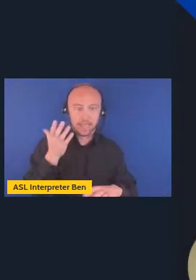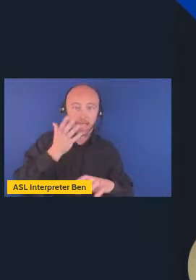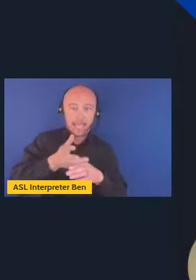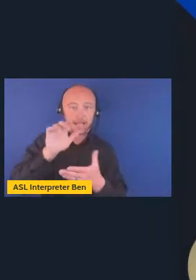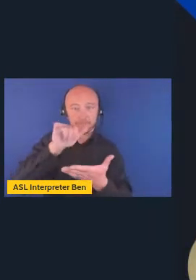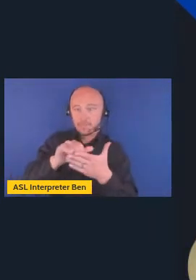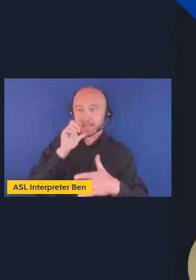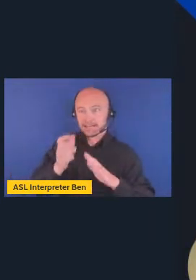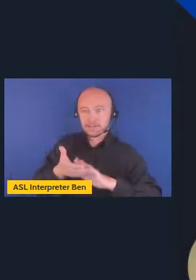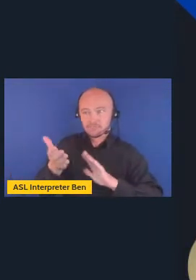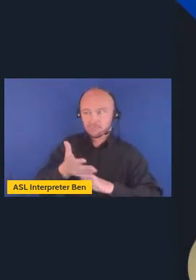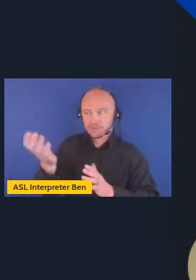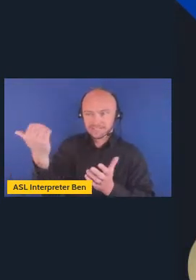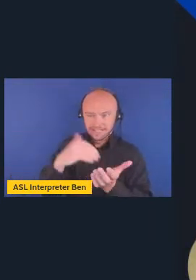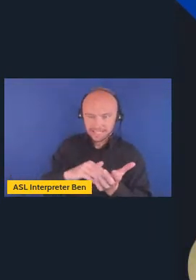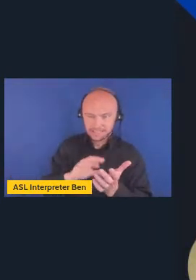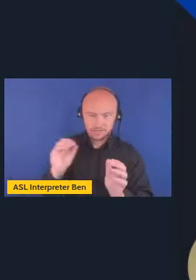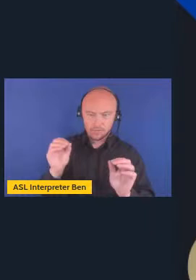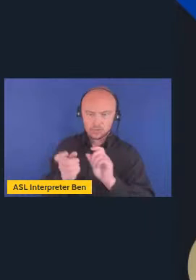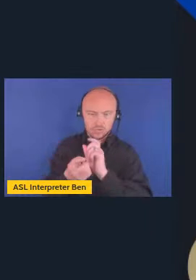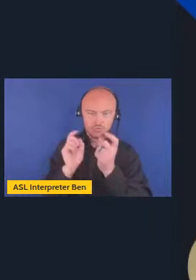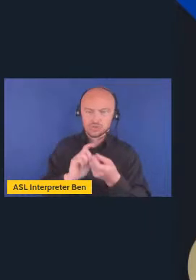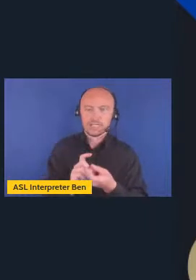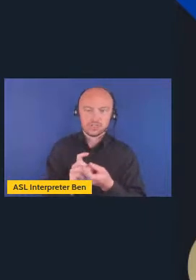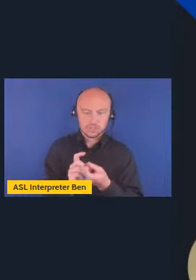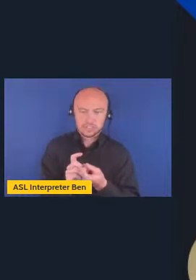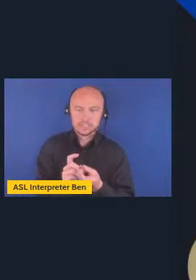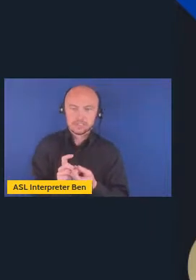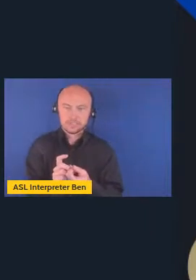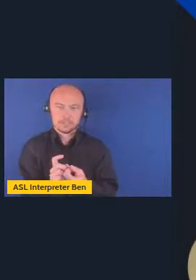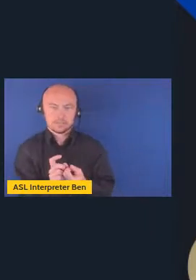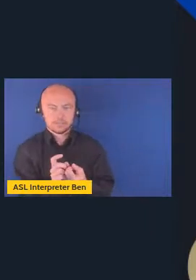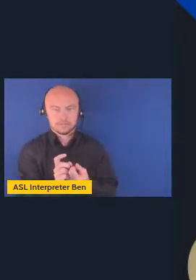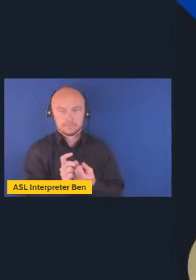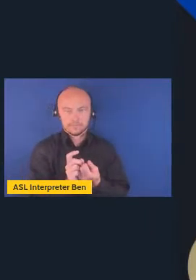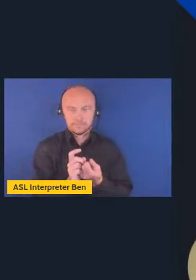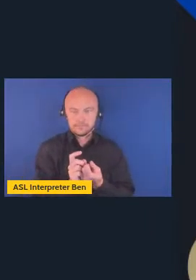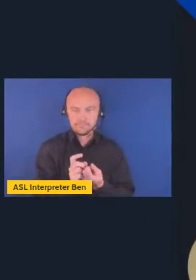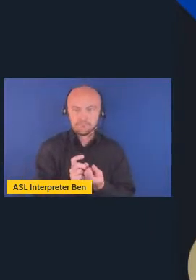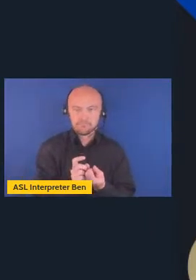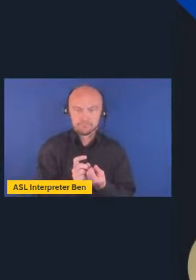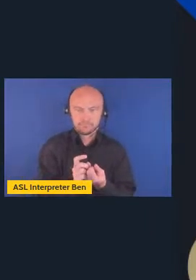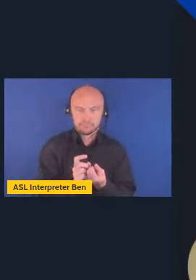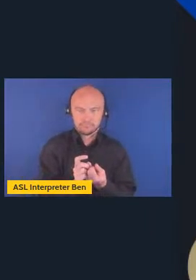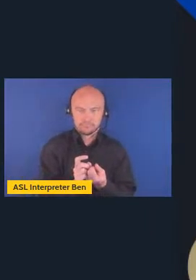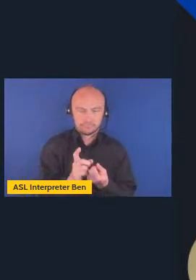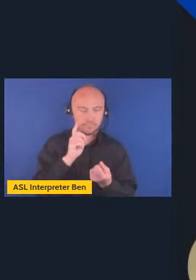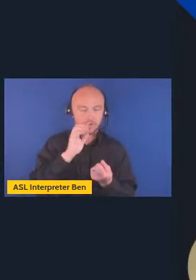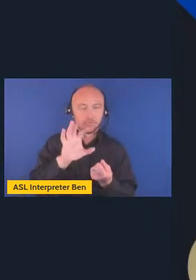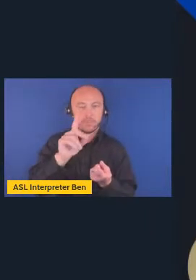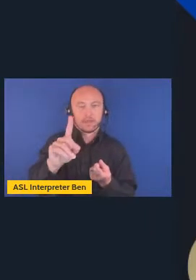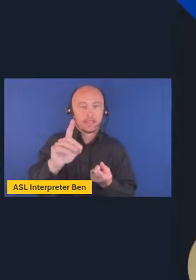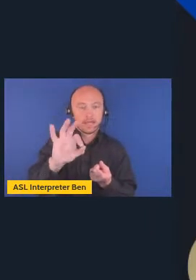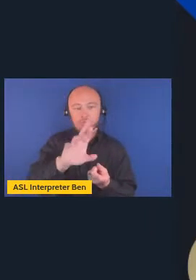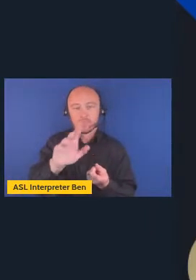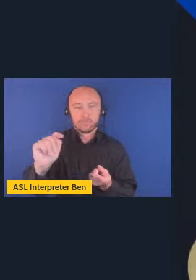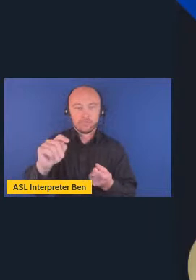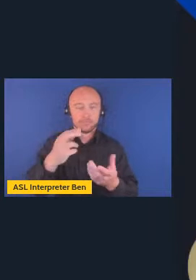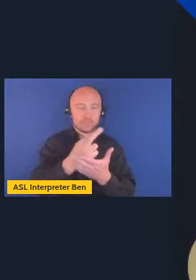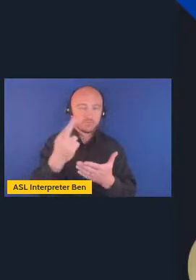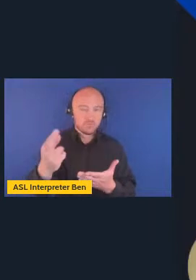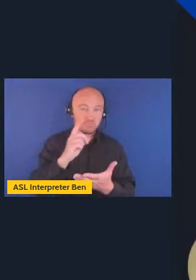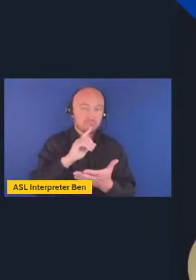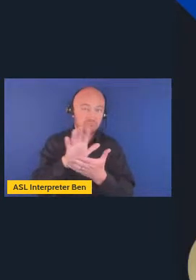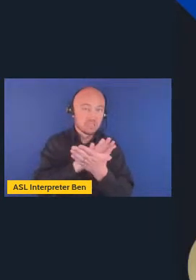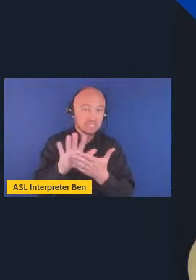never run again because there were no changes to any of the CloudFront CloudFormation resources. So that was nice,